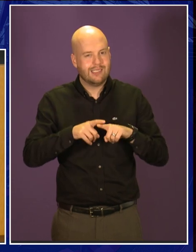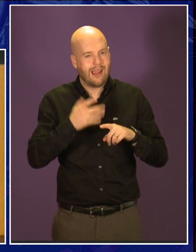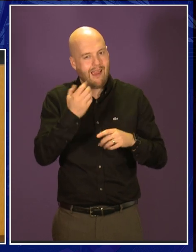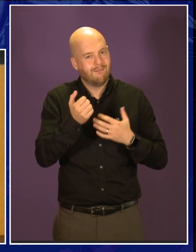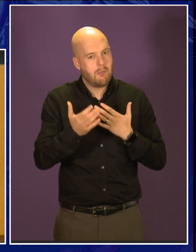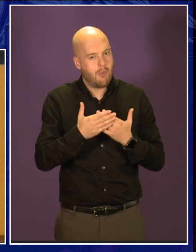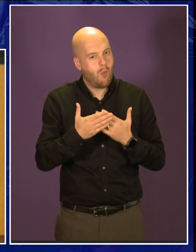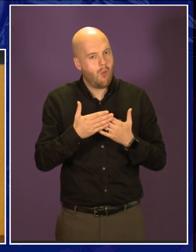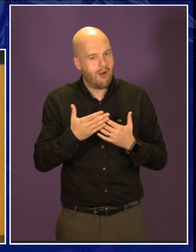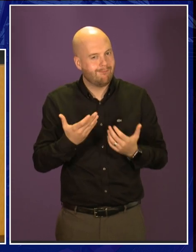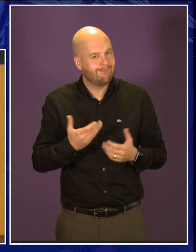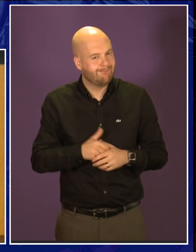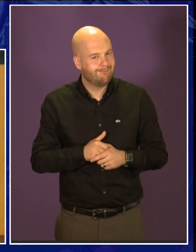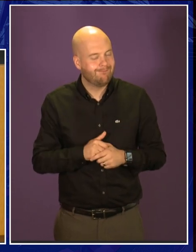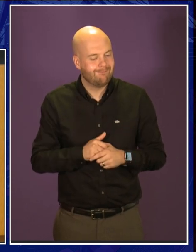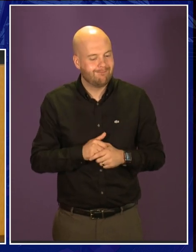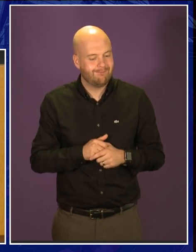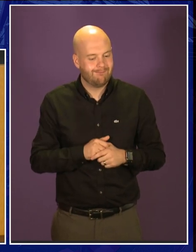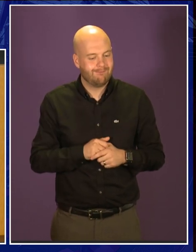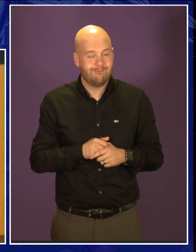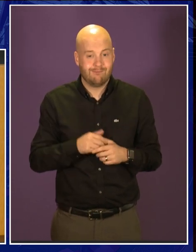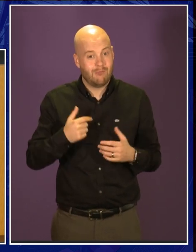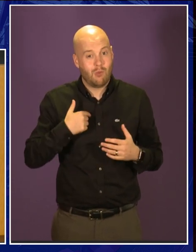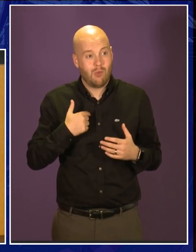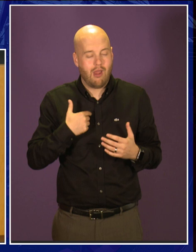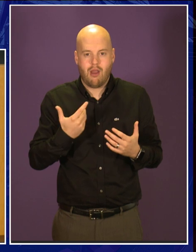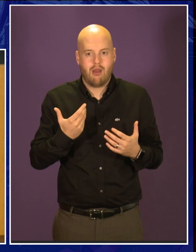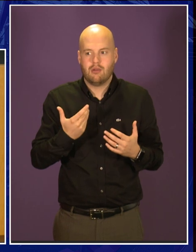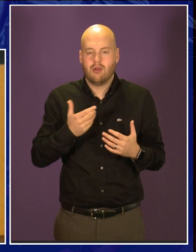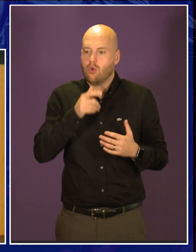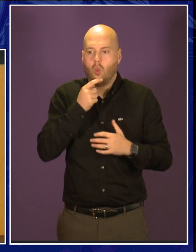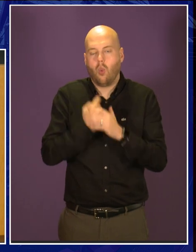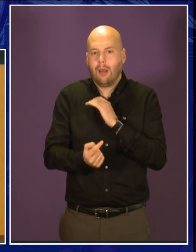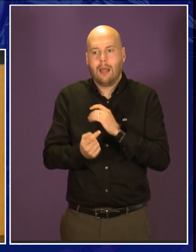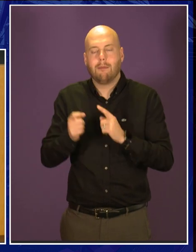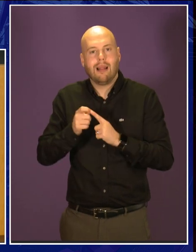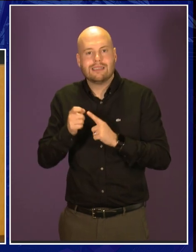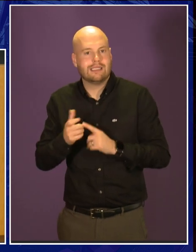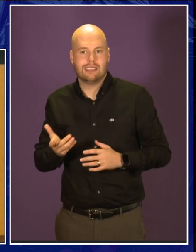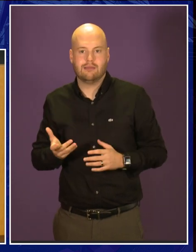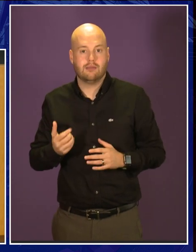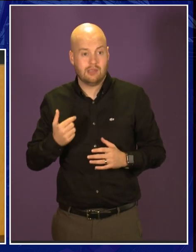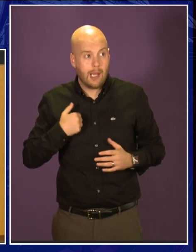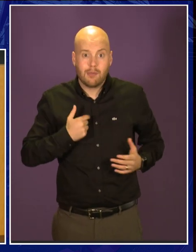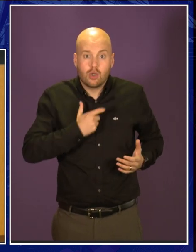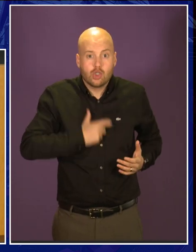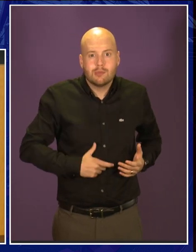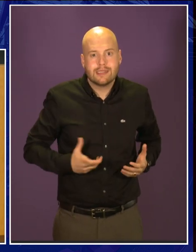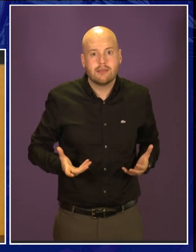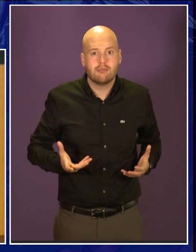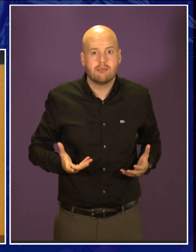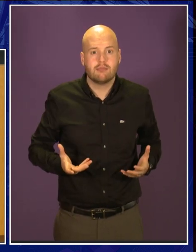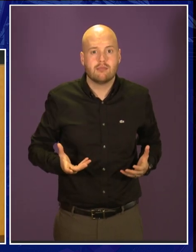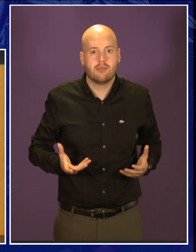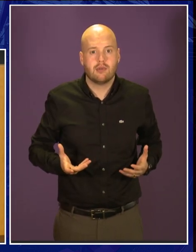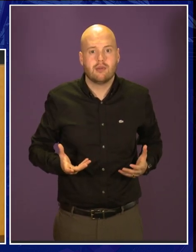More than this. More than this. Not only as a Palestinian, as a human. And that's one of